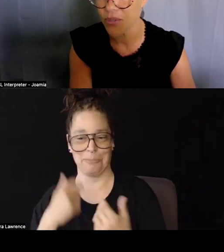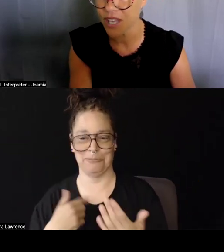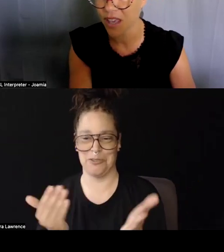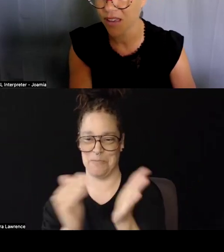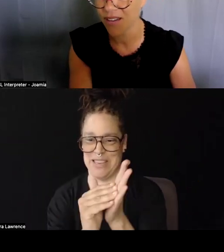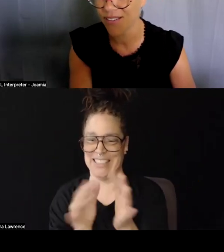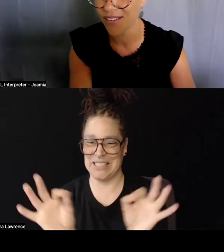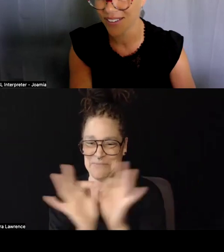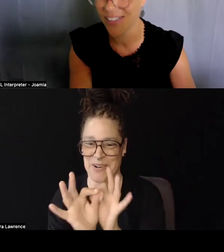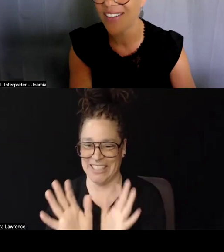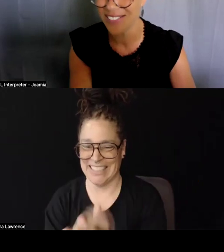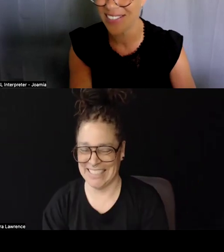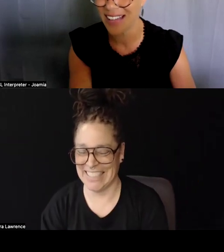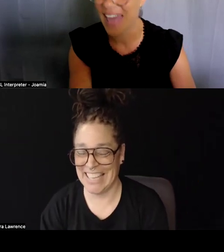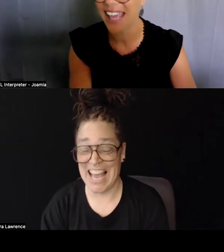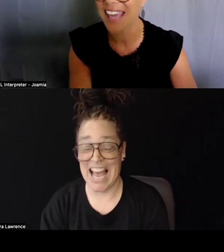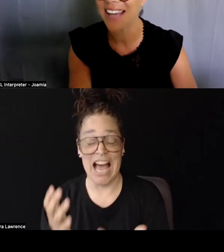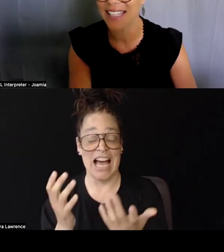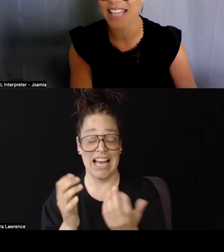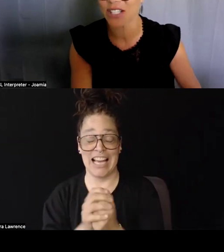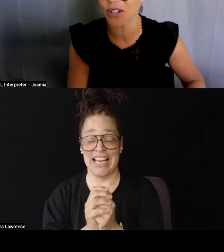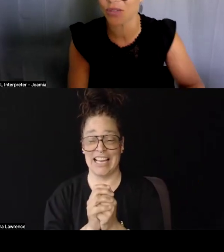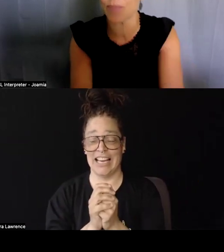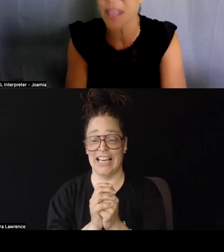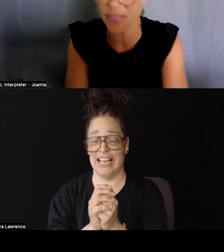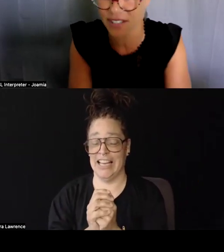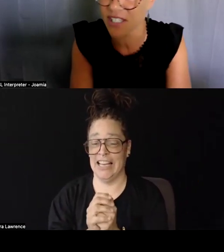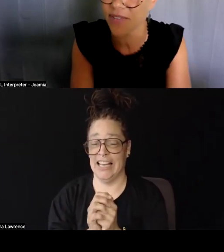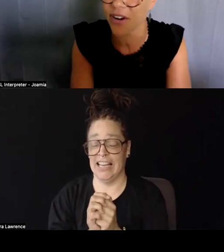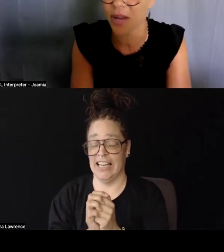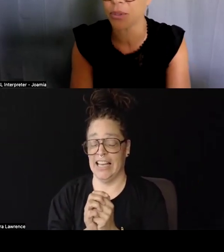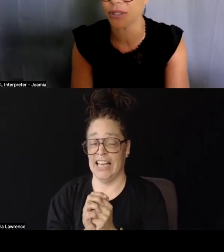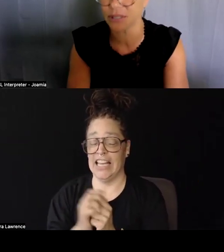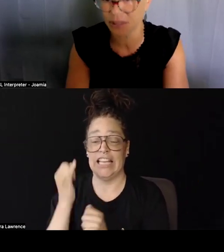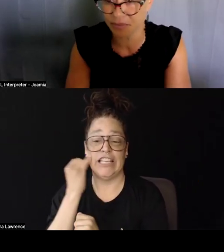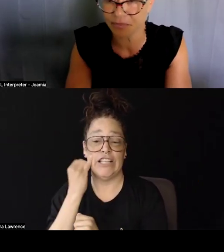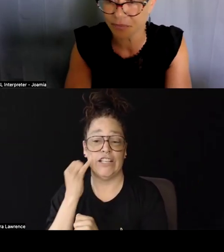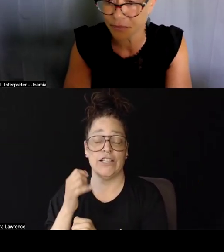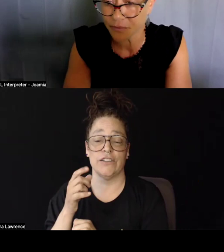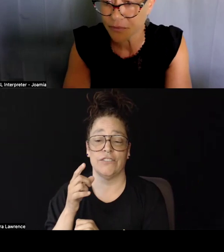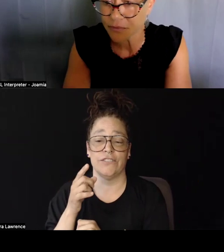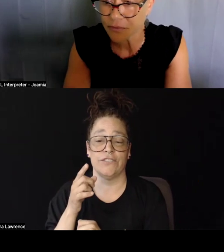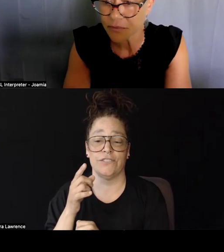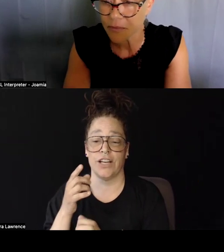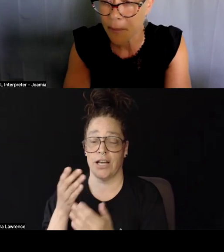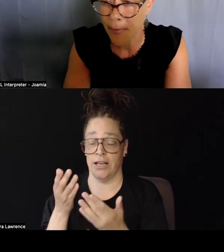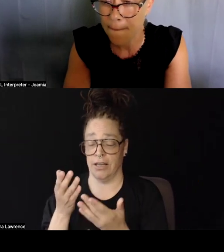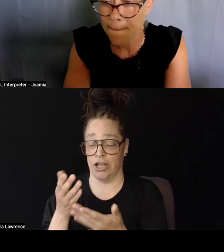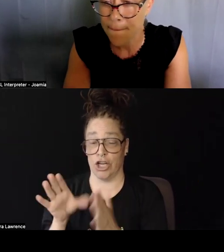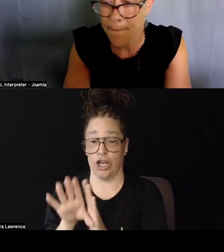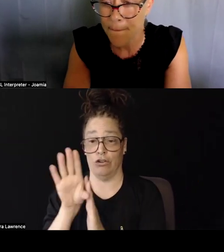If you see, and again, I'd like to repeat this is very important.